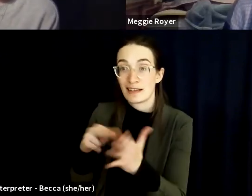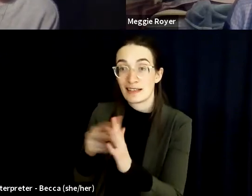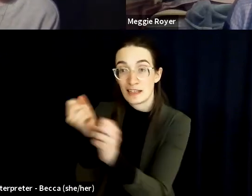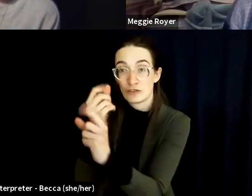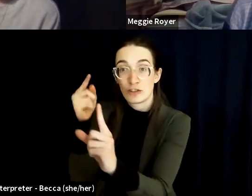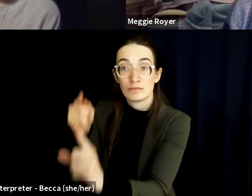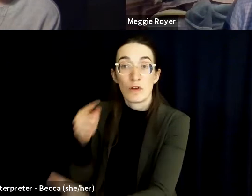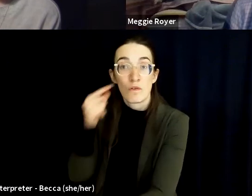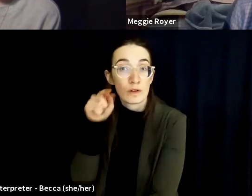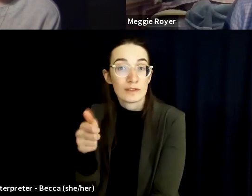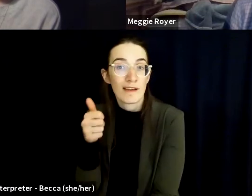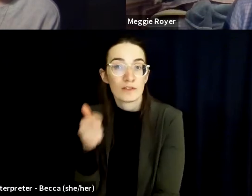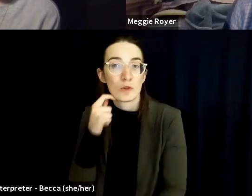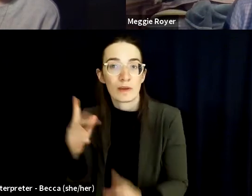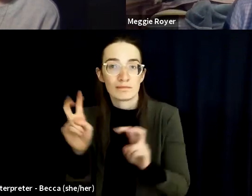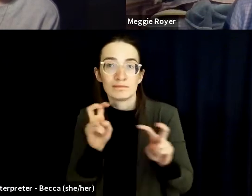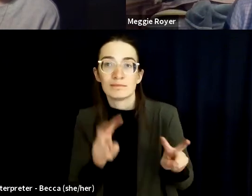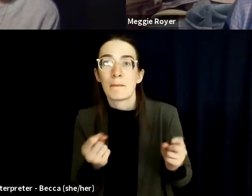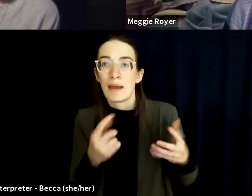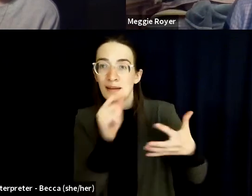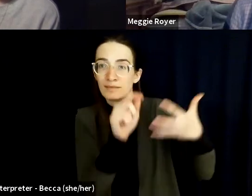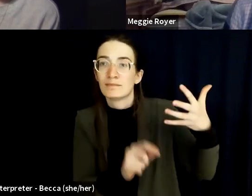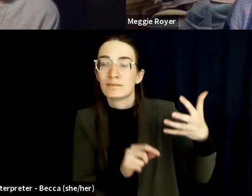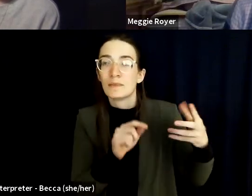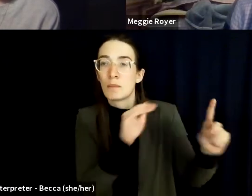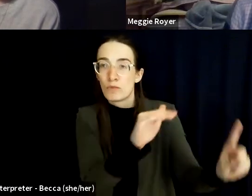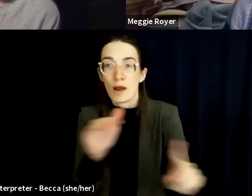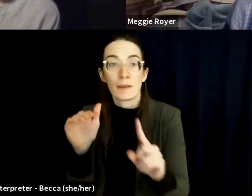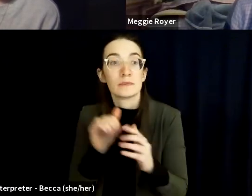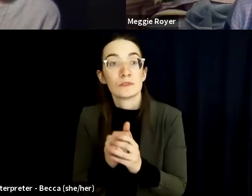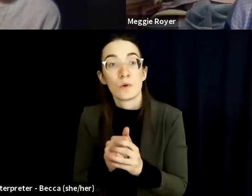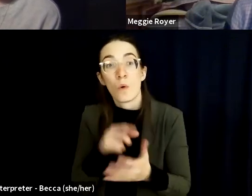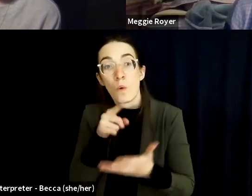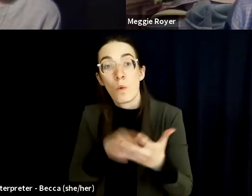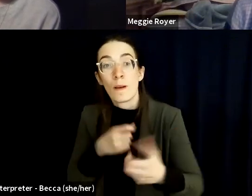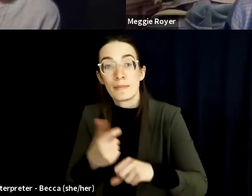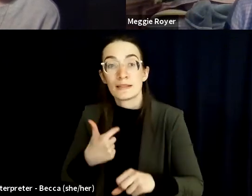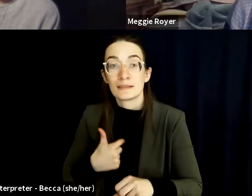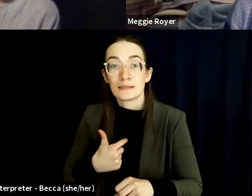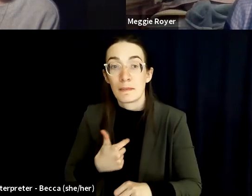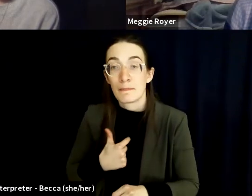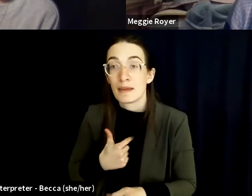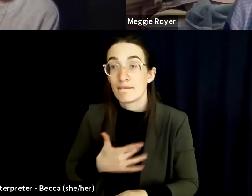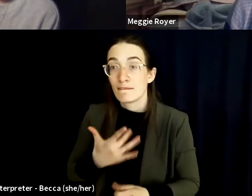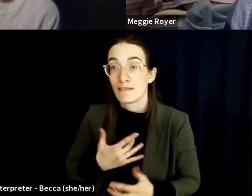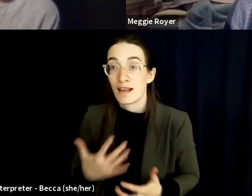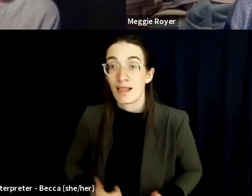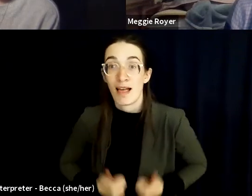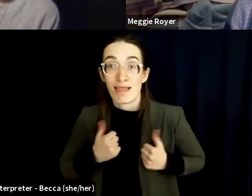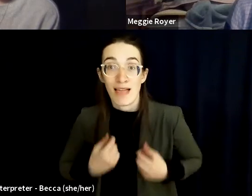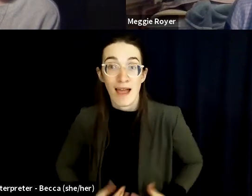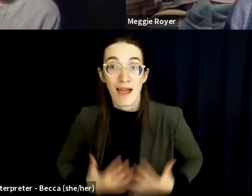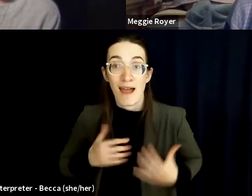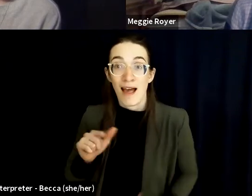here. So what makes me feel alive? That's one intention that you could focus on. Where is my heart guiding